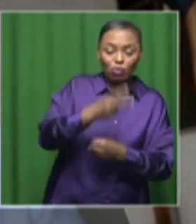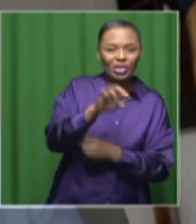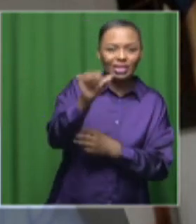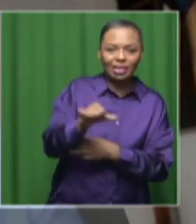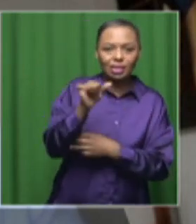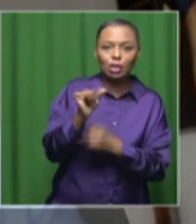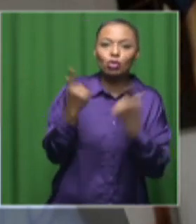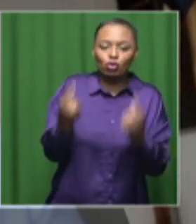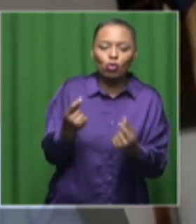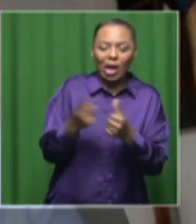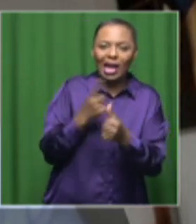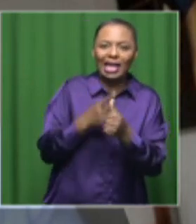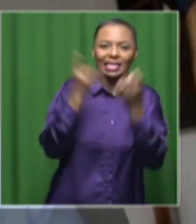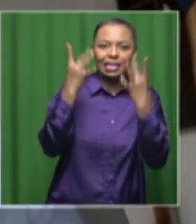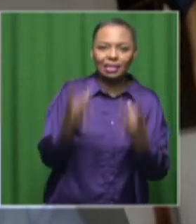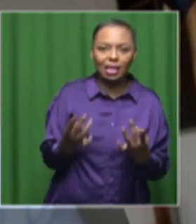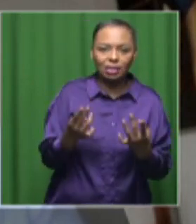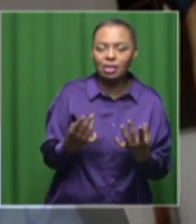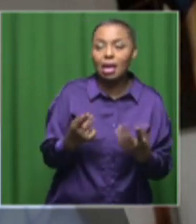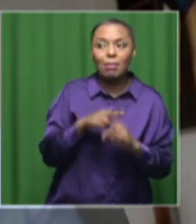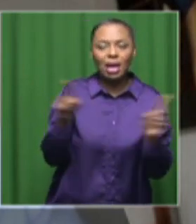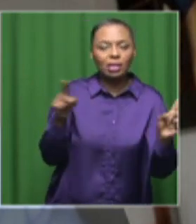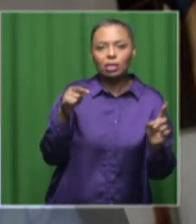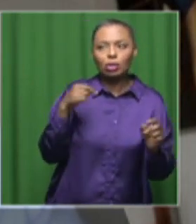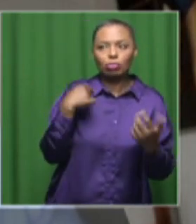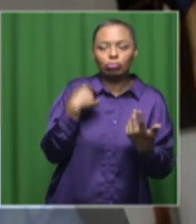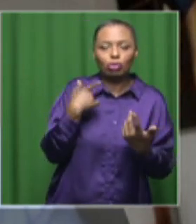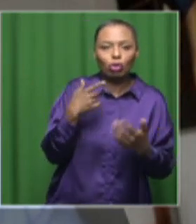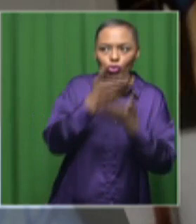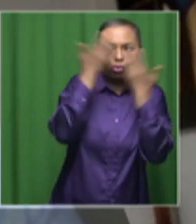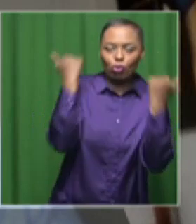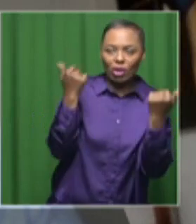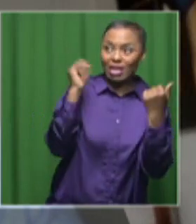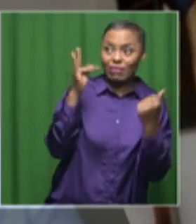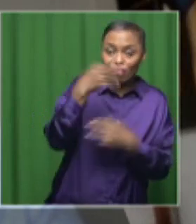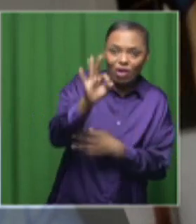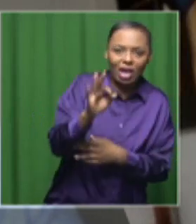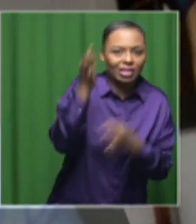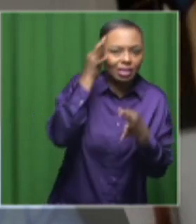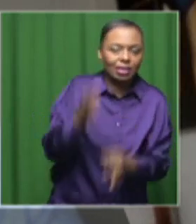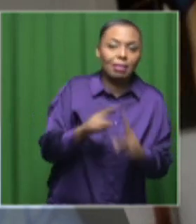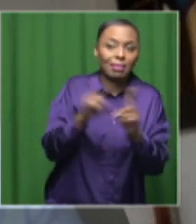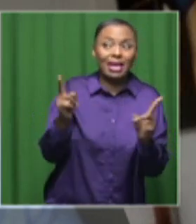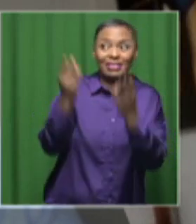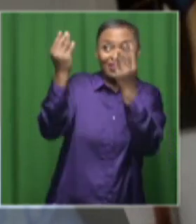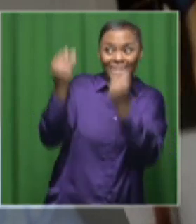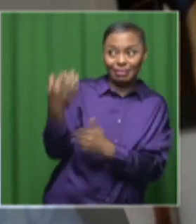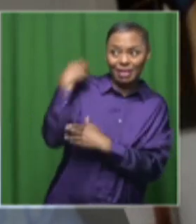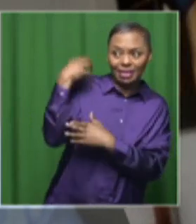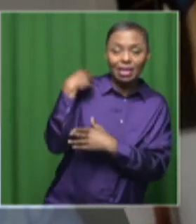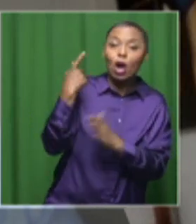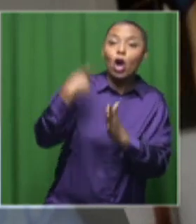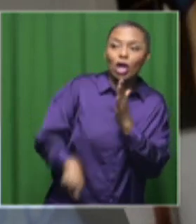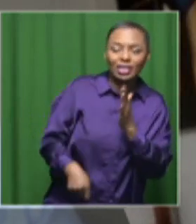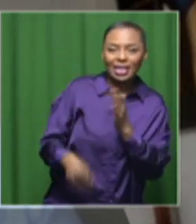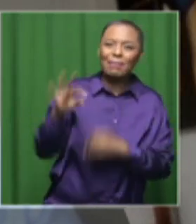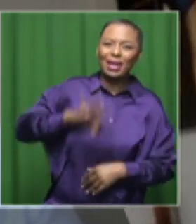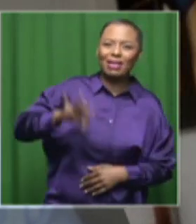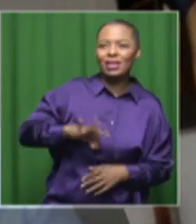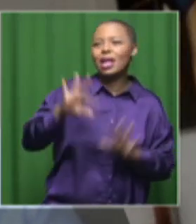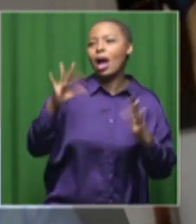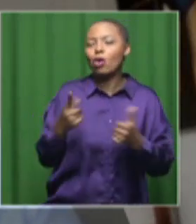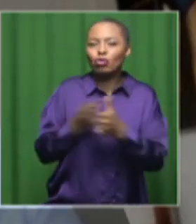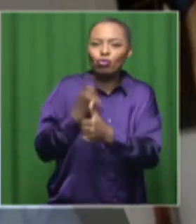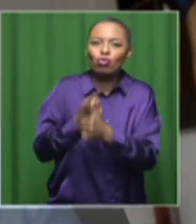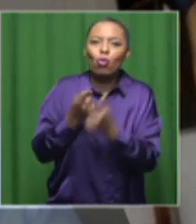don't know whether that was the right decision. But ultimately, we were asked by the then Minister of Finance, what is the cost and benefit of doing the census? And when you